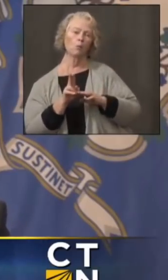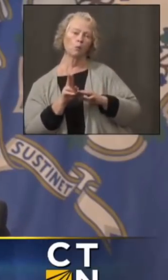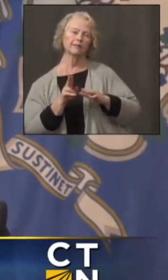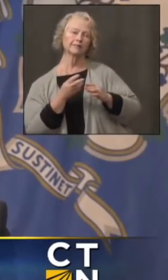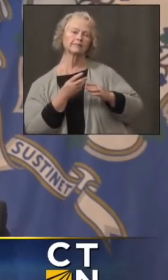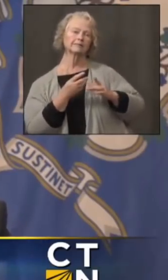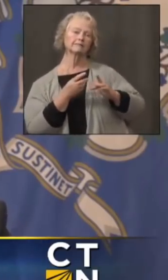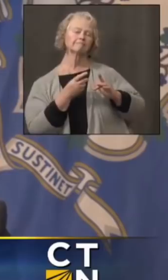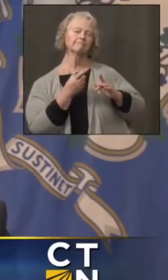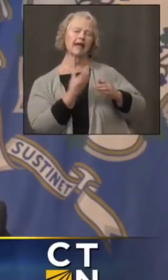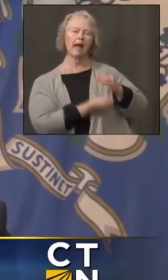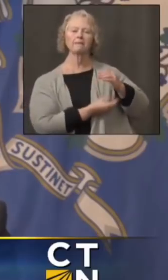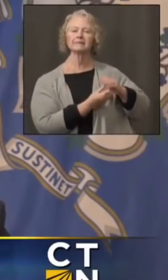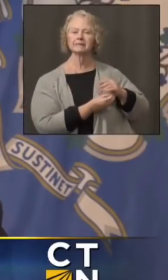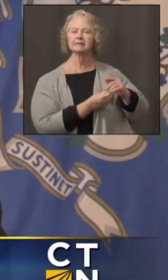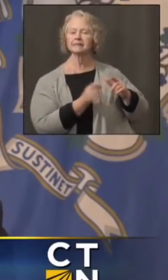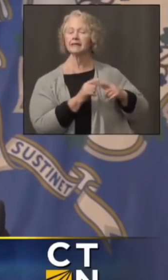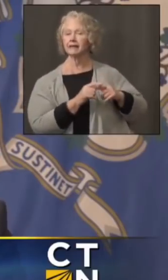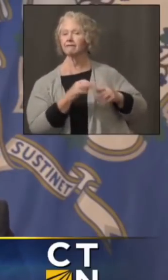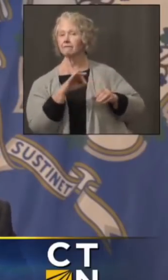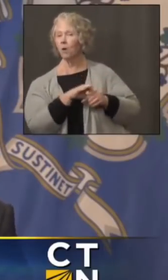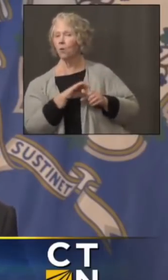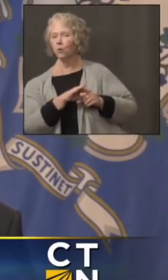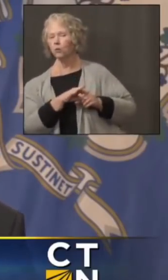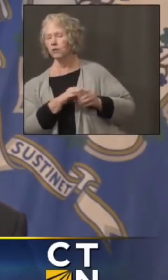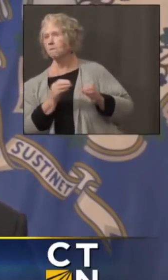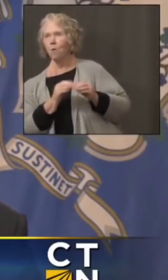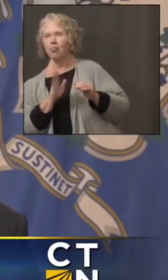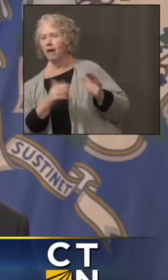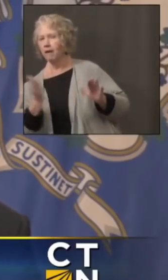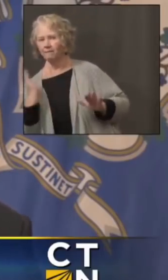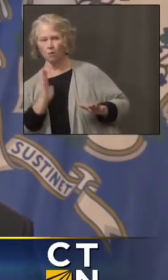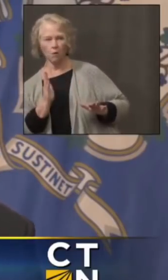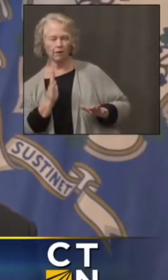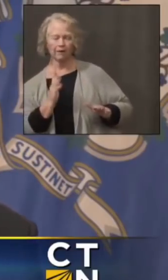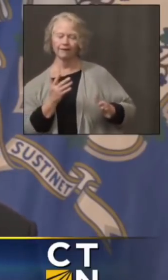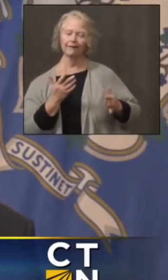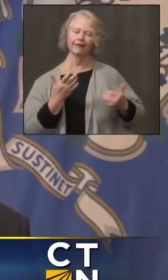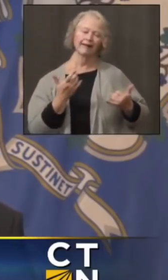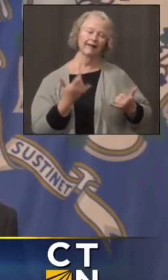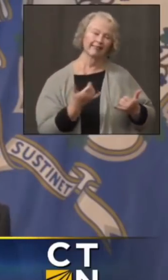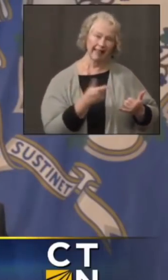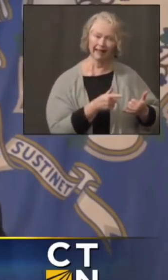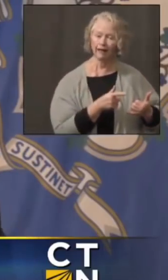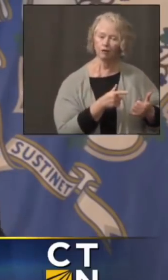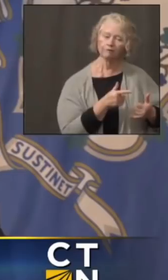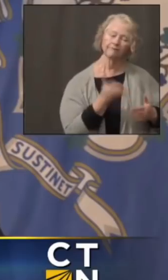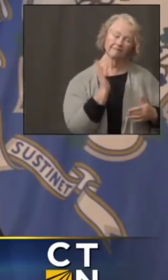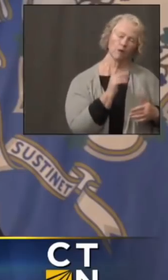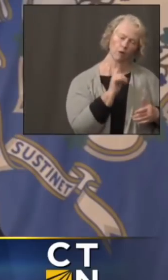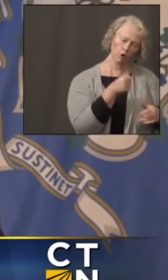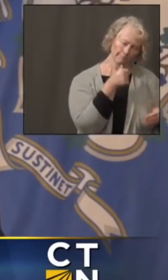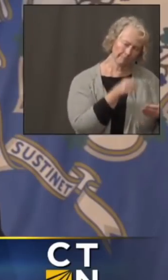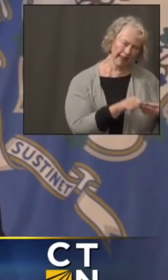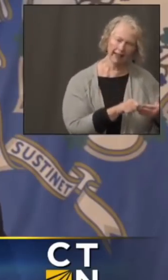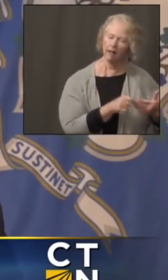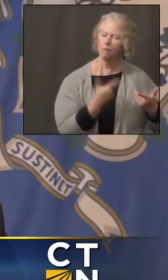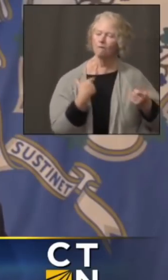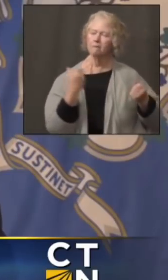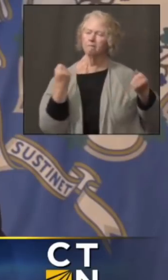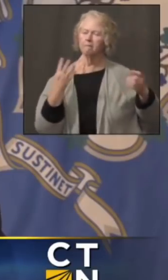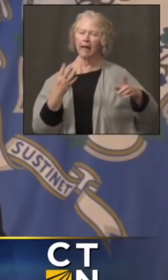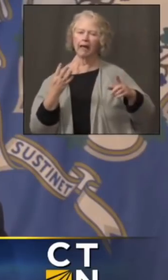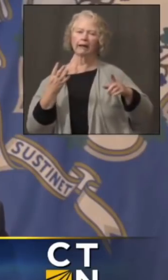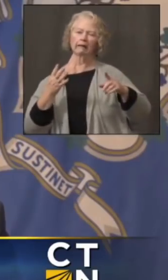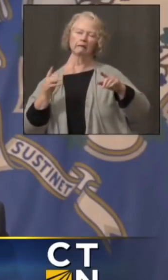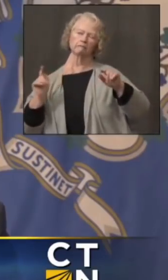before. And they can do that safely. They can mail, or now it's too late to mail, but they can drop at any of our hundreds of different lock boxes. So